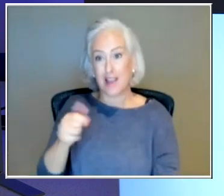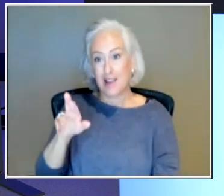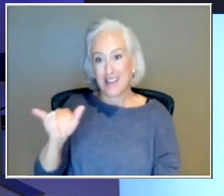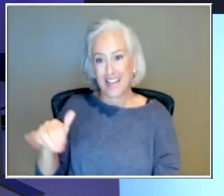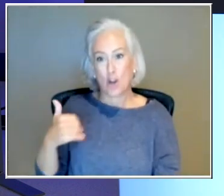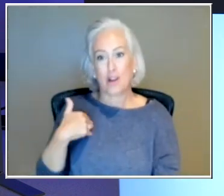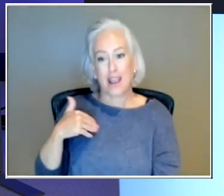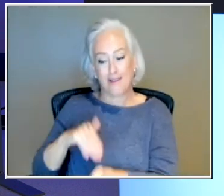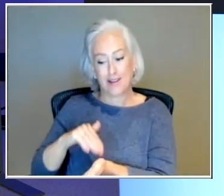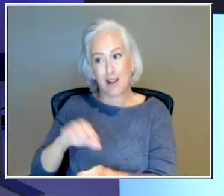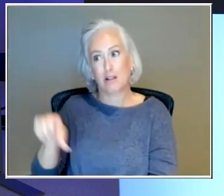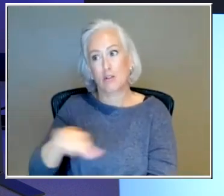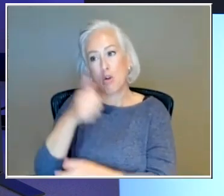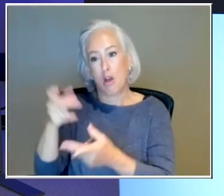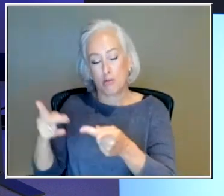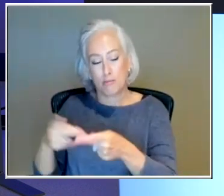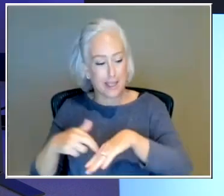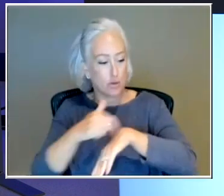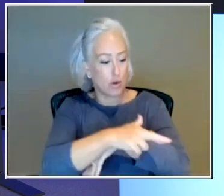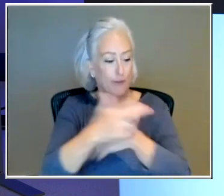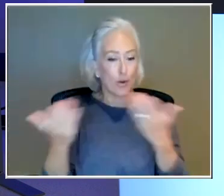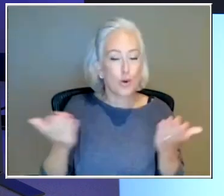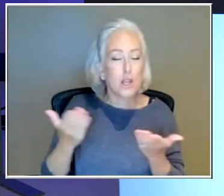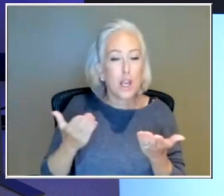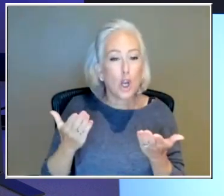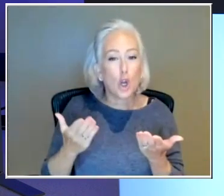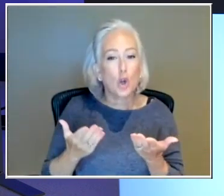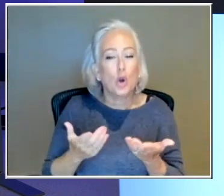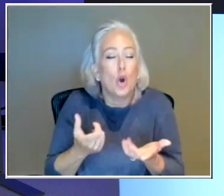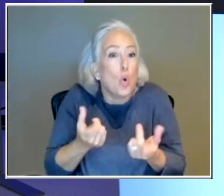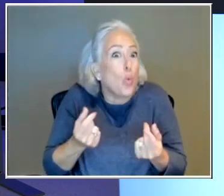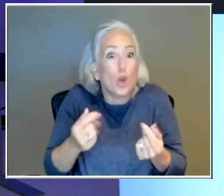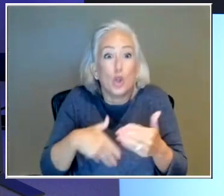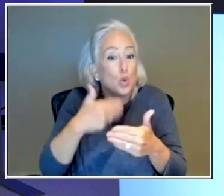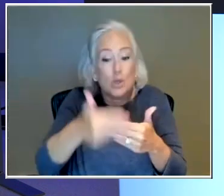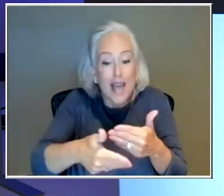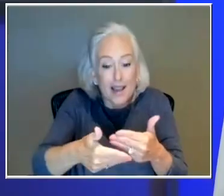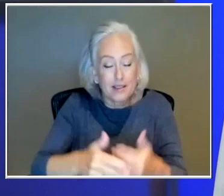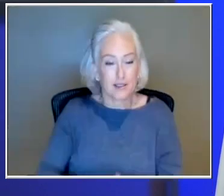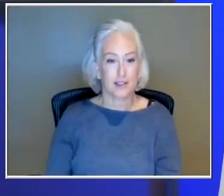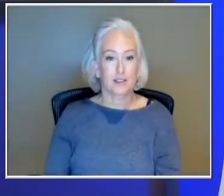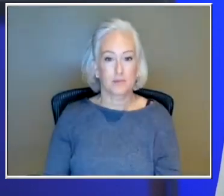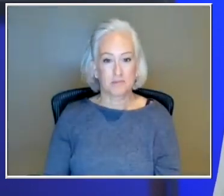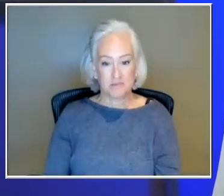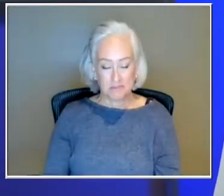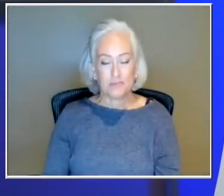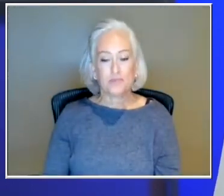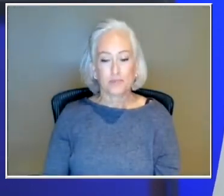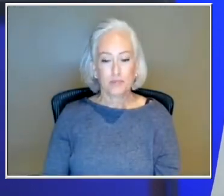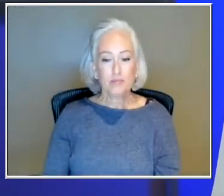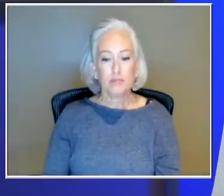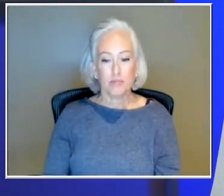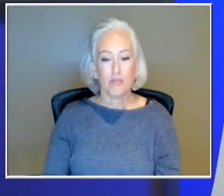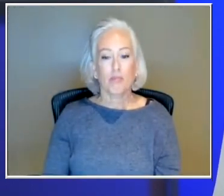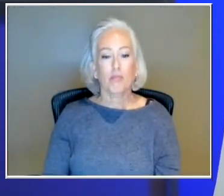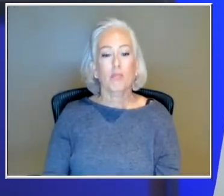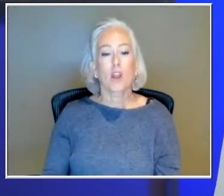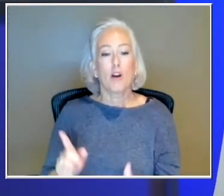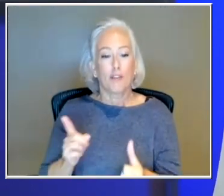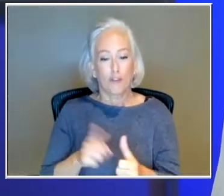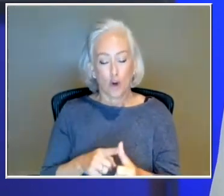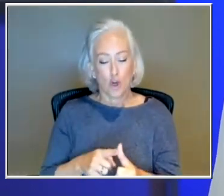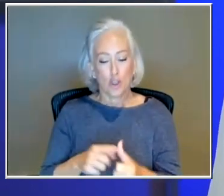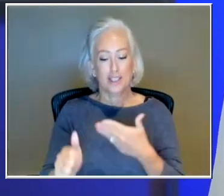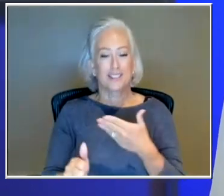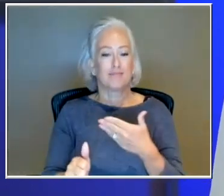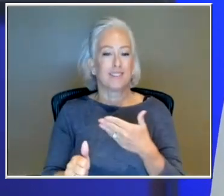that then referred him here. But what do you do next? Yeah, so the way I approach that first off is to get a bit of a risk assessment. So there are various